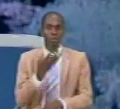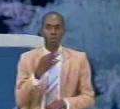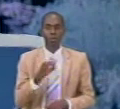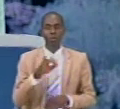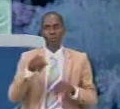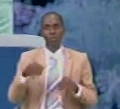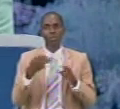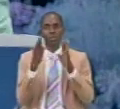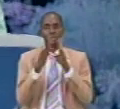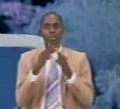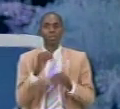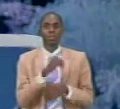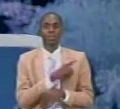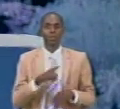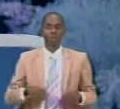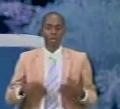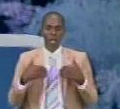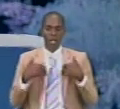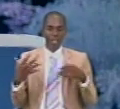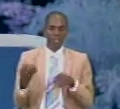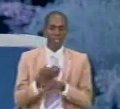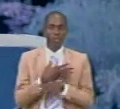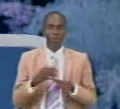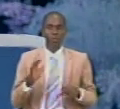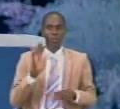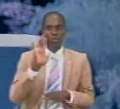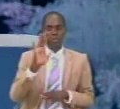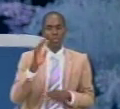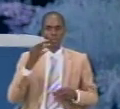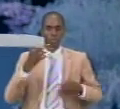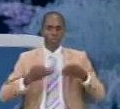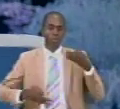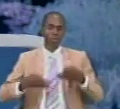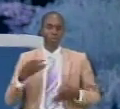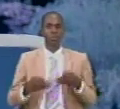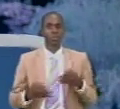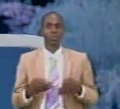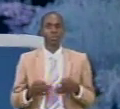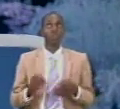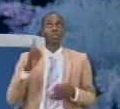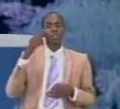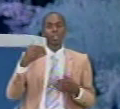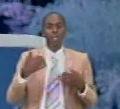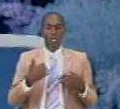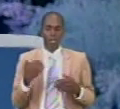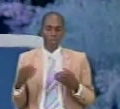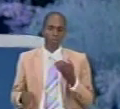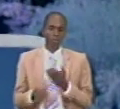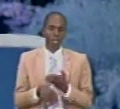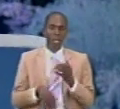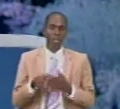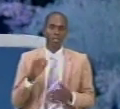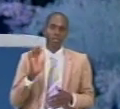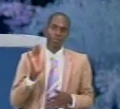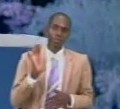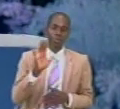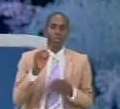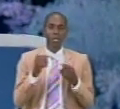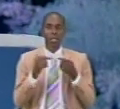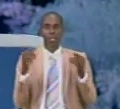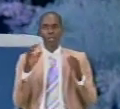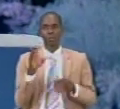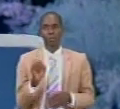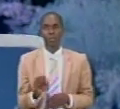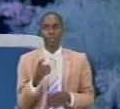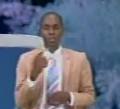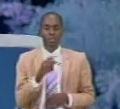the Lord has taken away thy judgments he has cast out the enemy the king